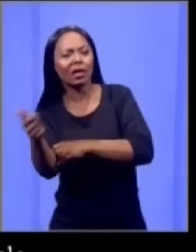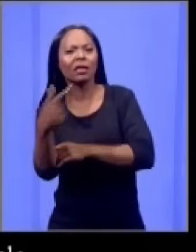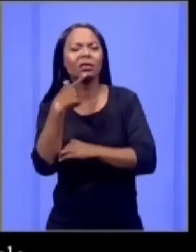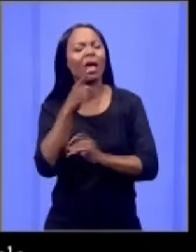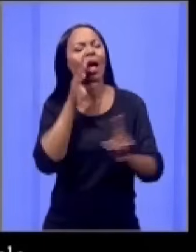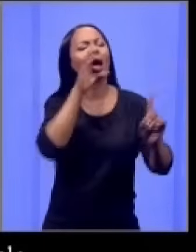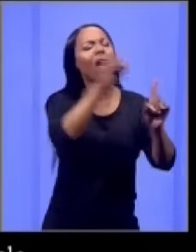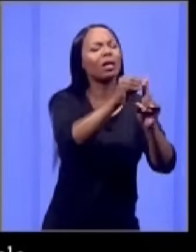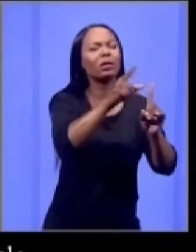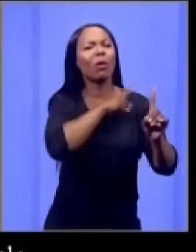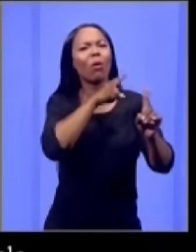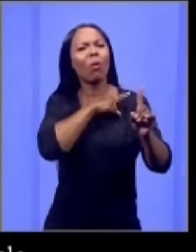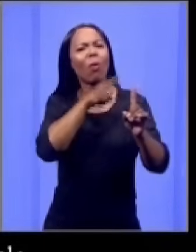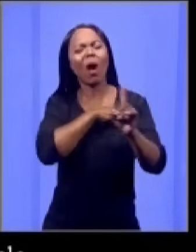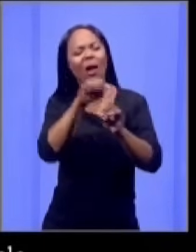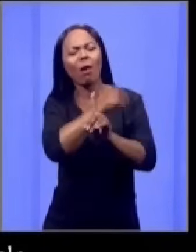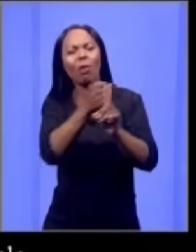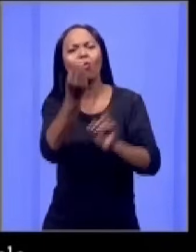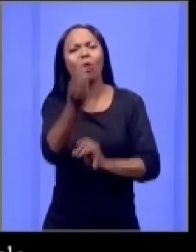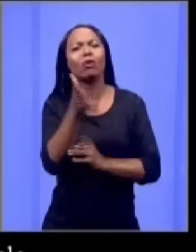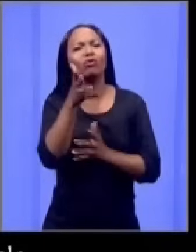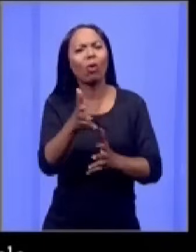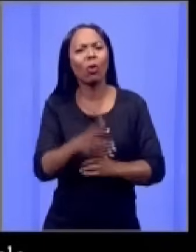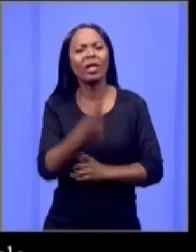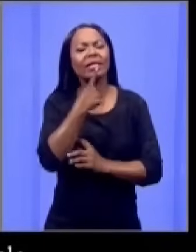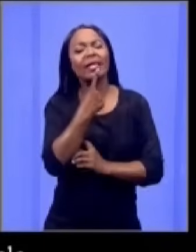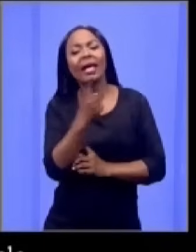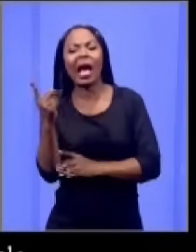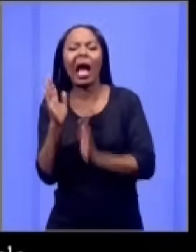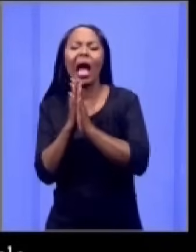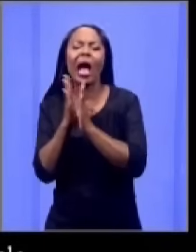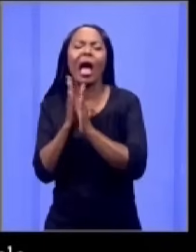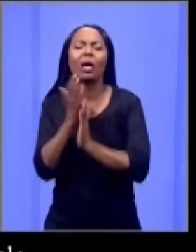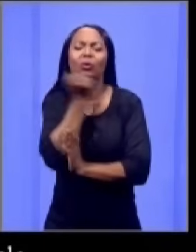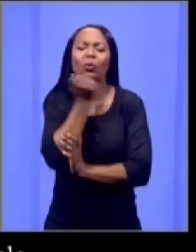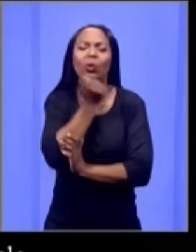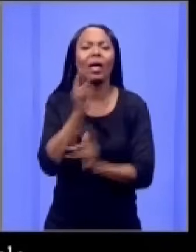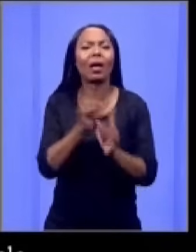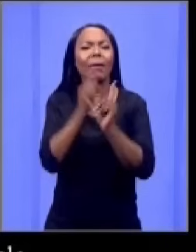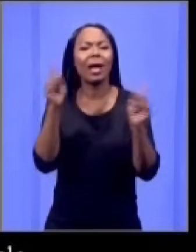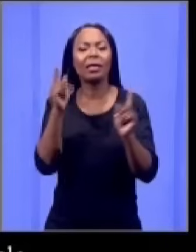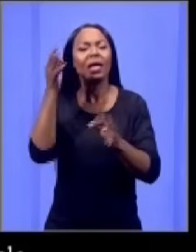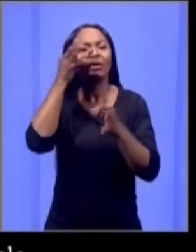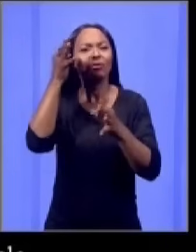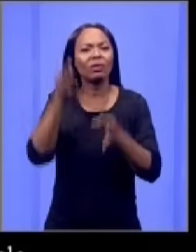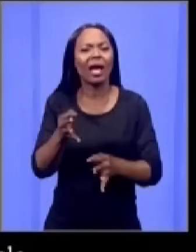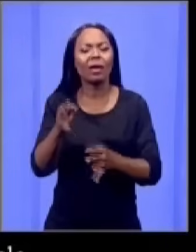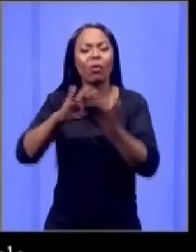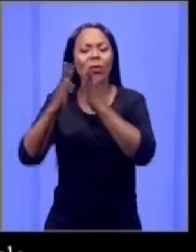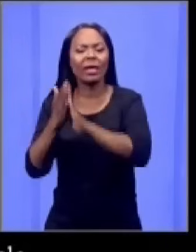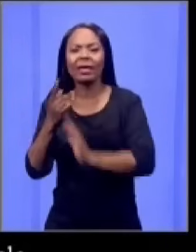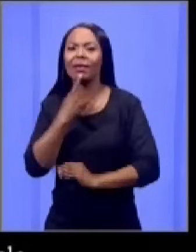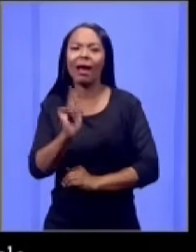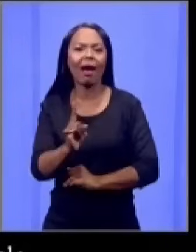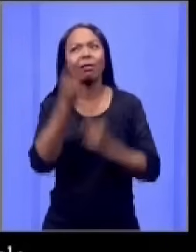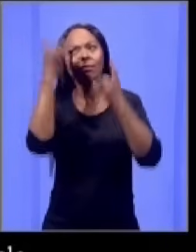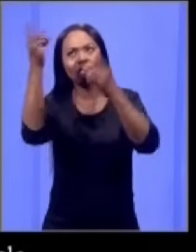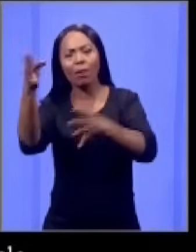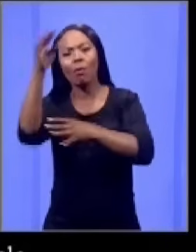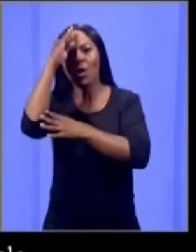mmotsa hona ke hobaneng a etsa nthwena be le hore o re kopa tshwarelo empa qetellong banka qeto ya hore re tlameha hore re